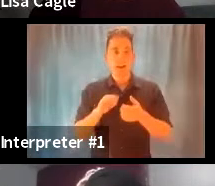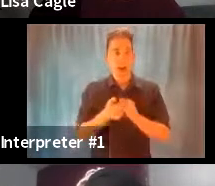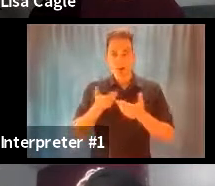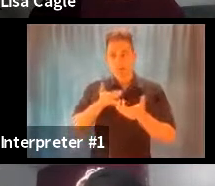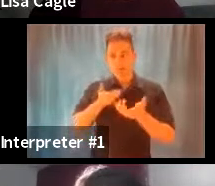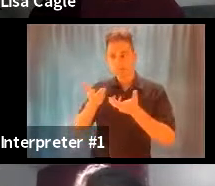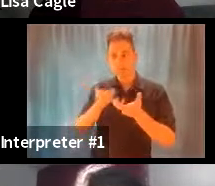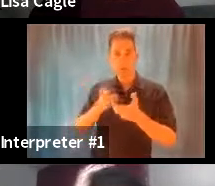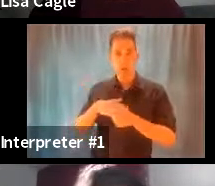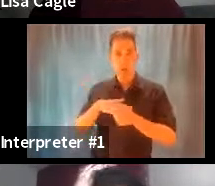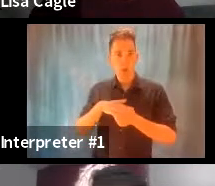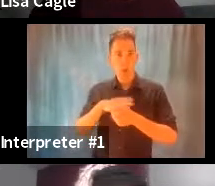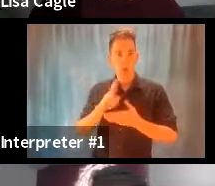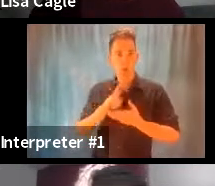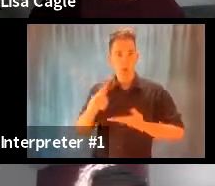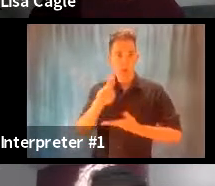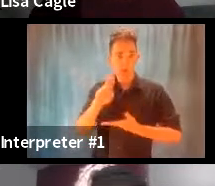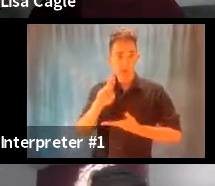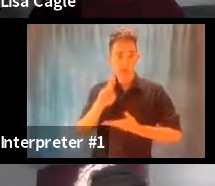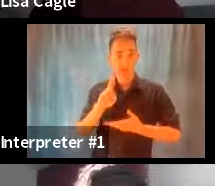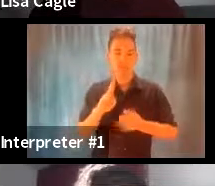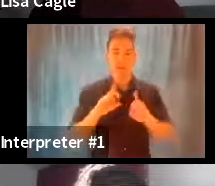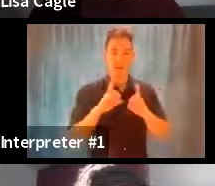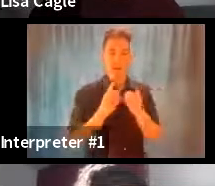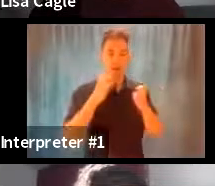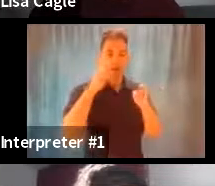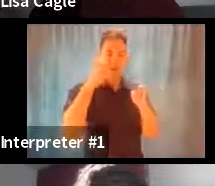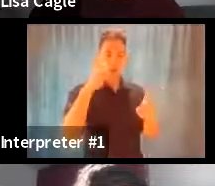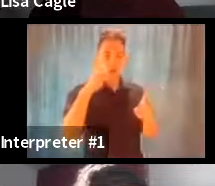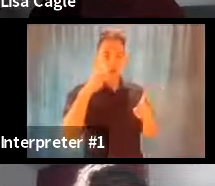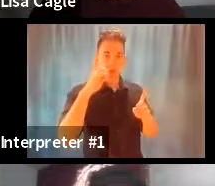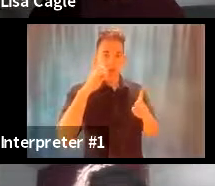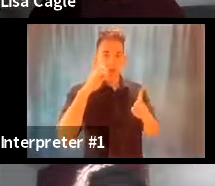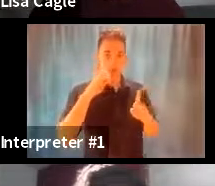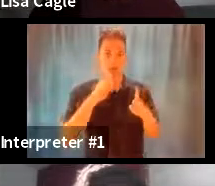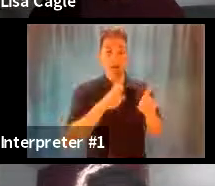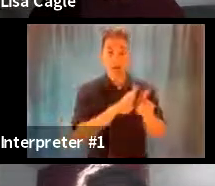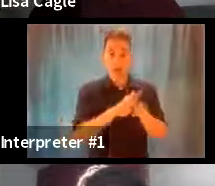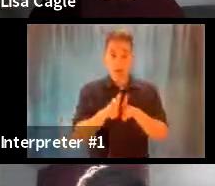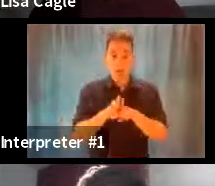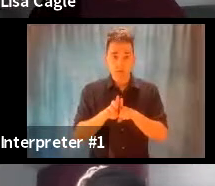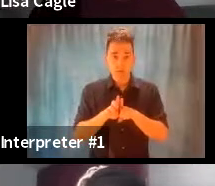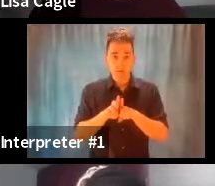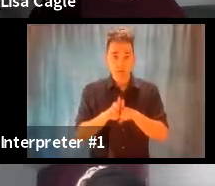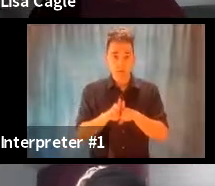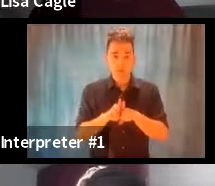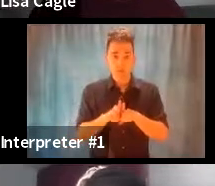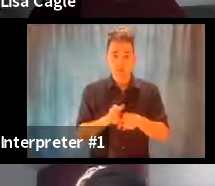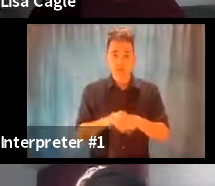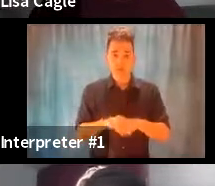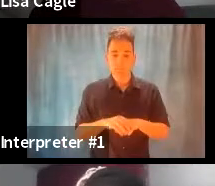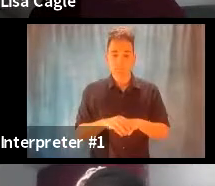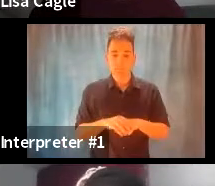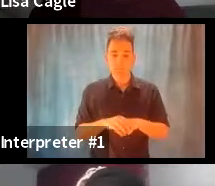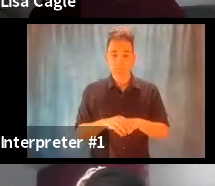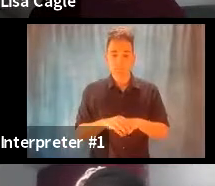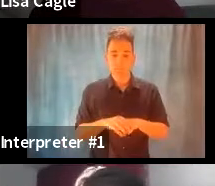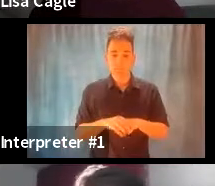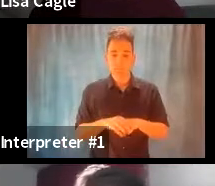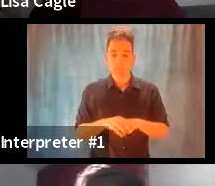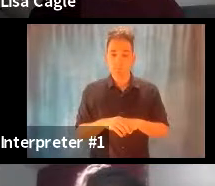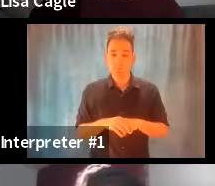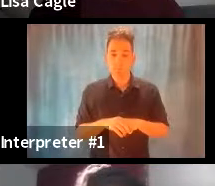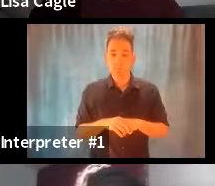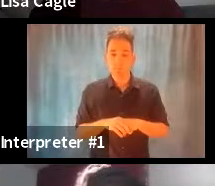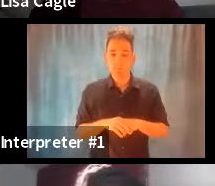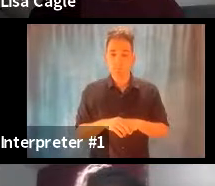universities and the Department of Education in that work, as well as for those people who are